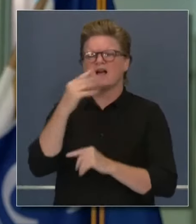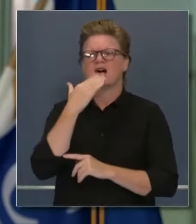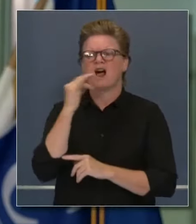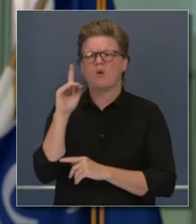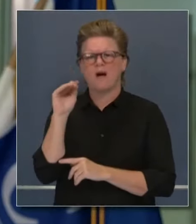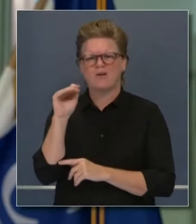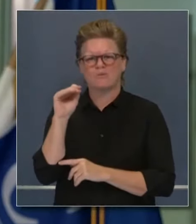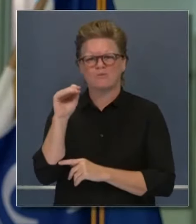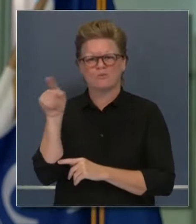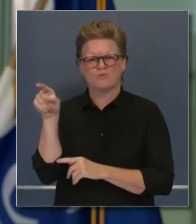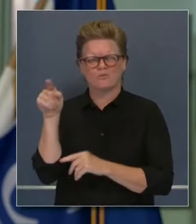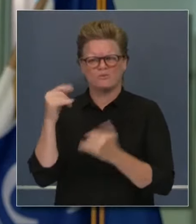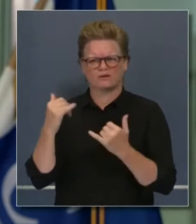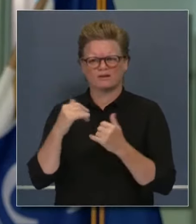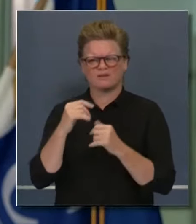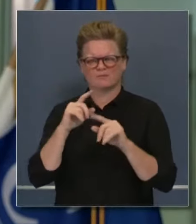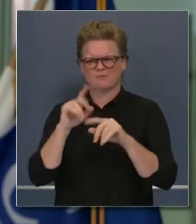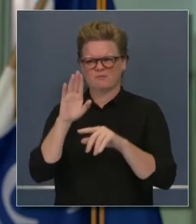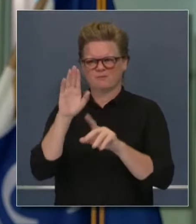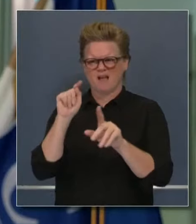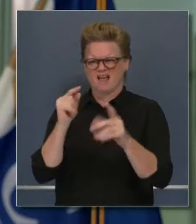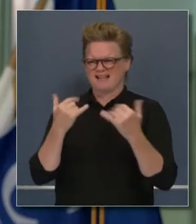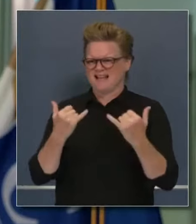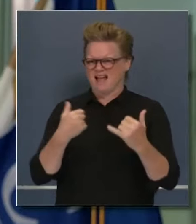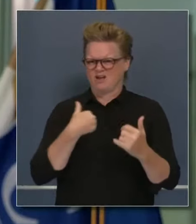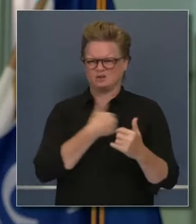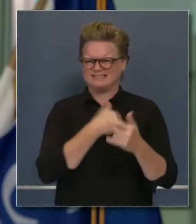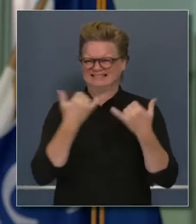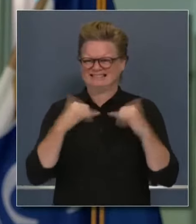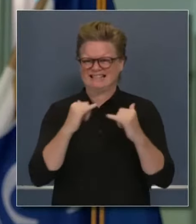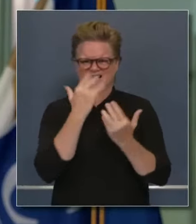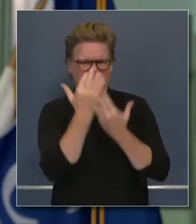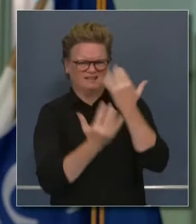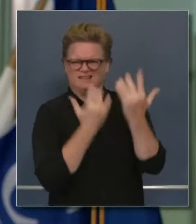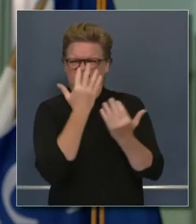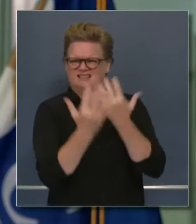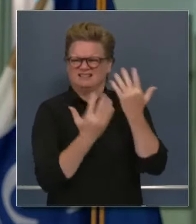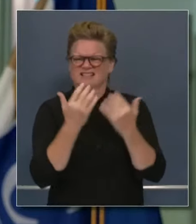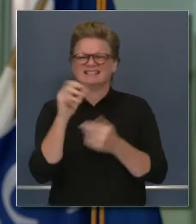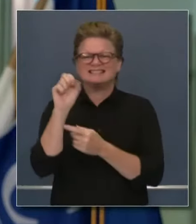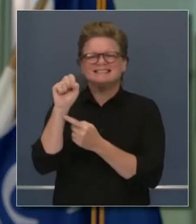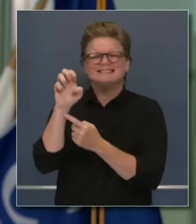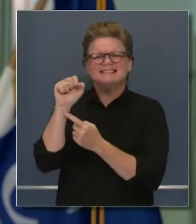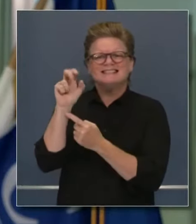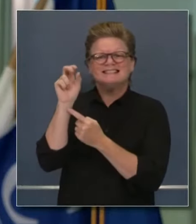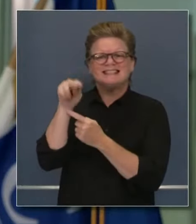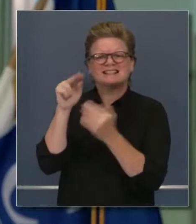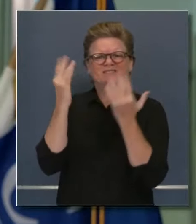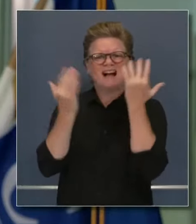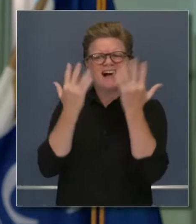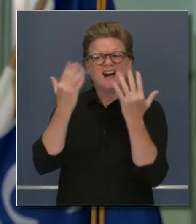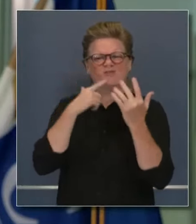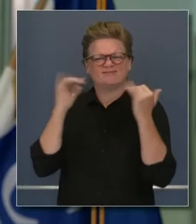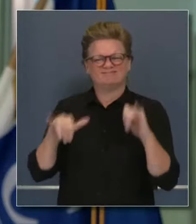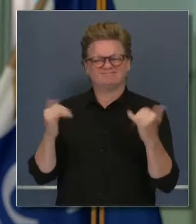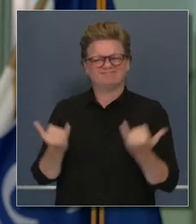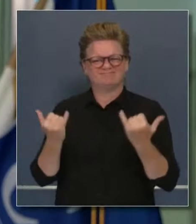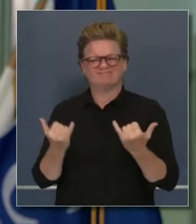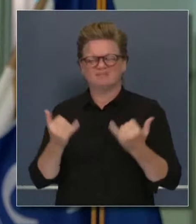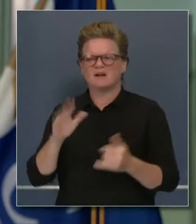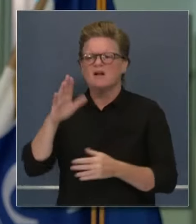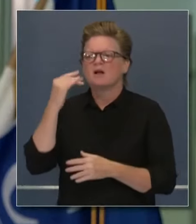of the fire season is still ahead. Do we have the resources, especially if states like Oregon and Washington can't send help as they